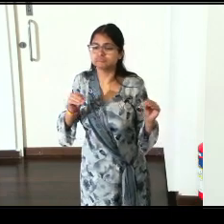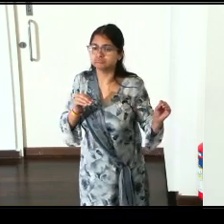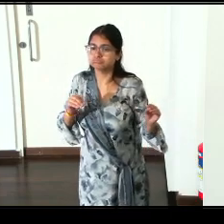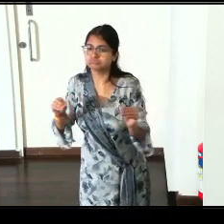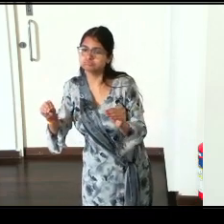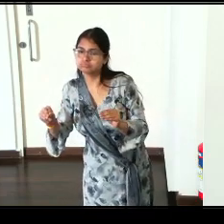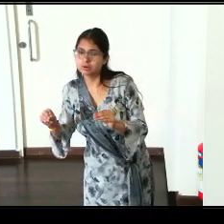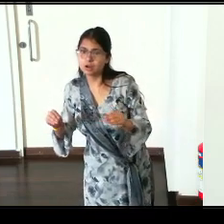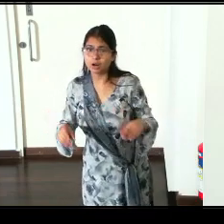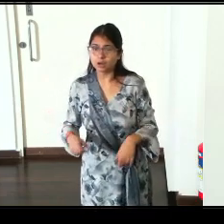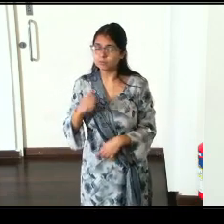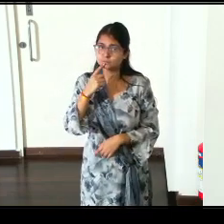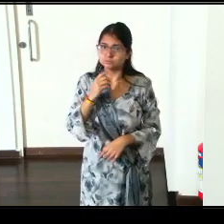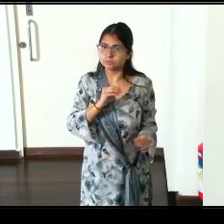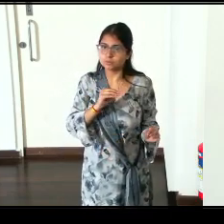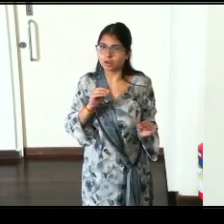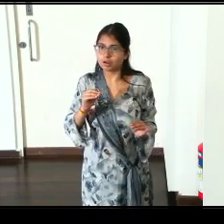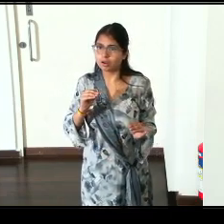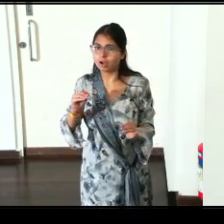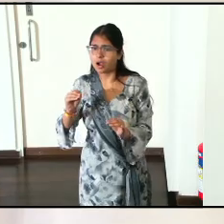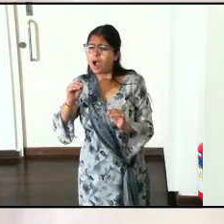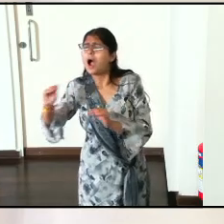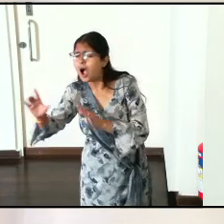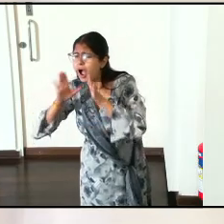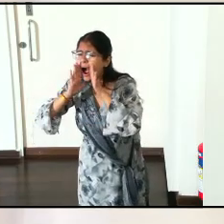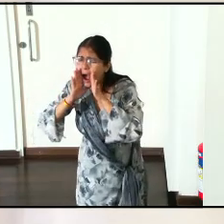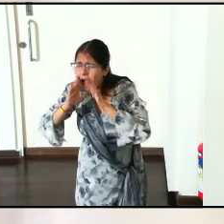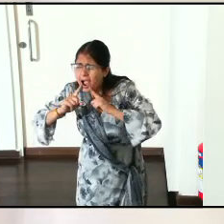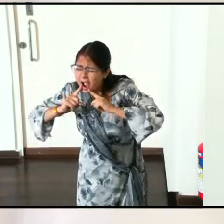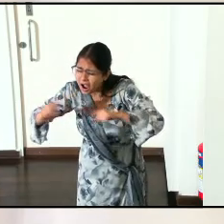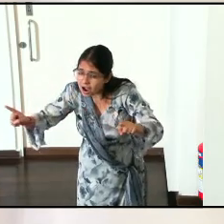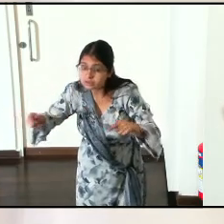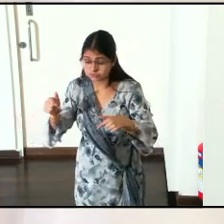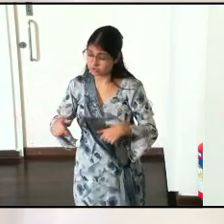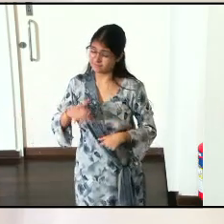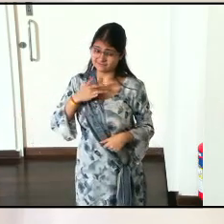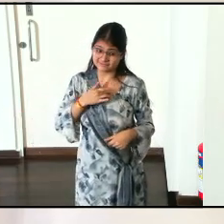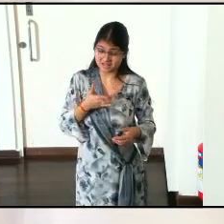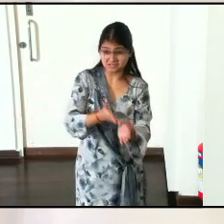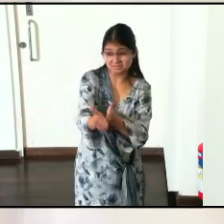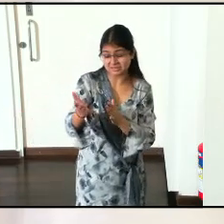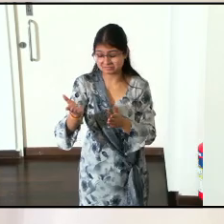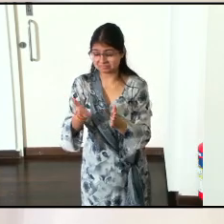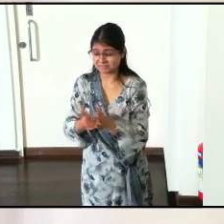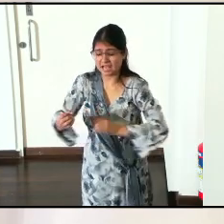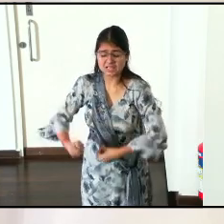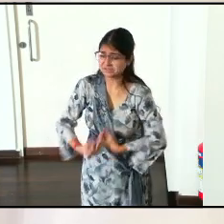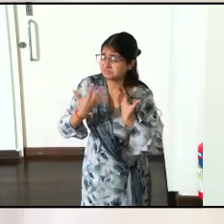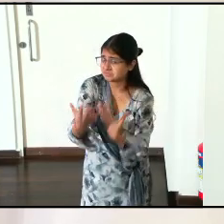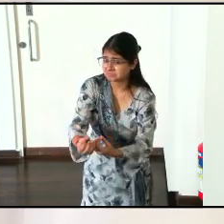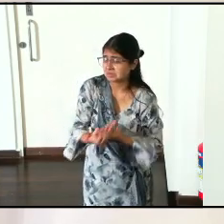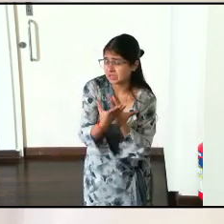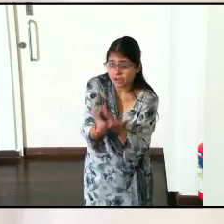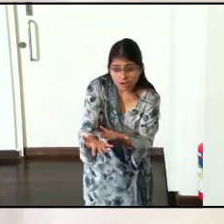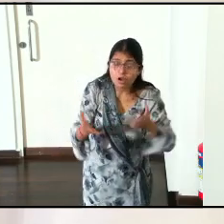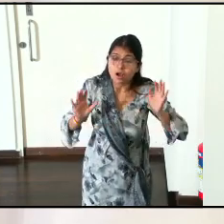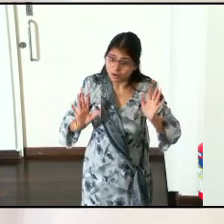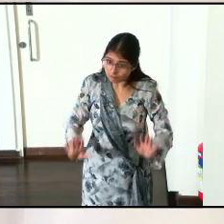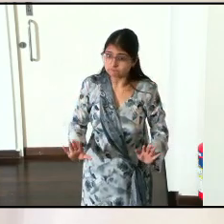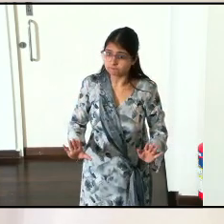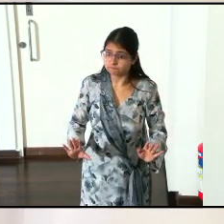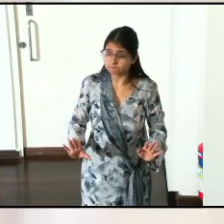to shouting. And I think that's a great way to express the kinds of possibilities that there were, the ways in which there